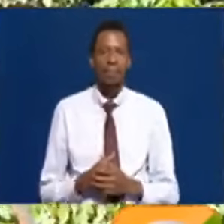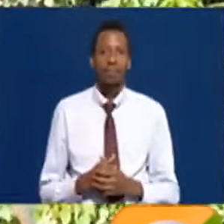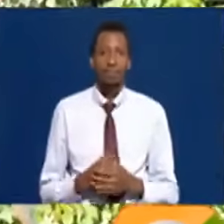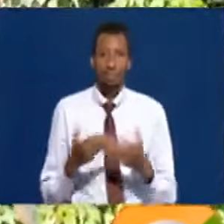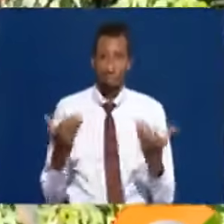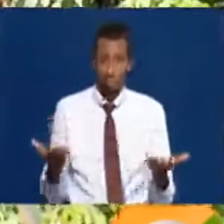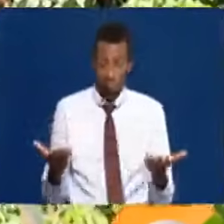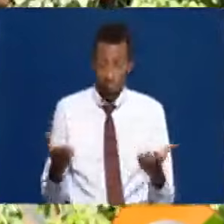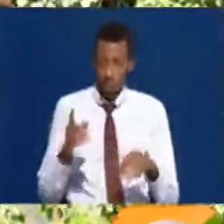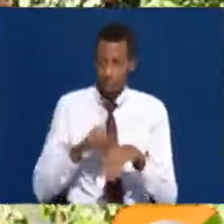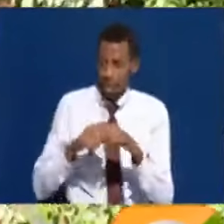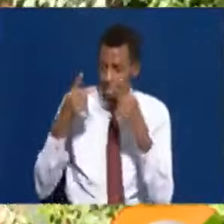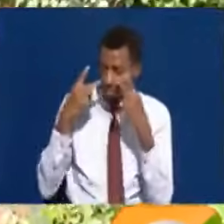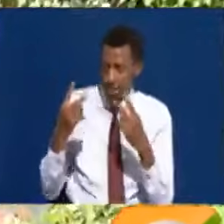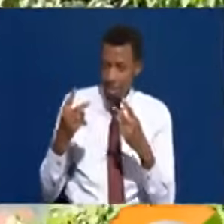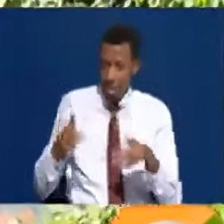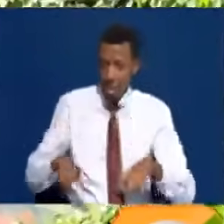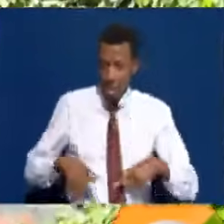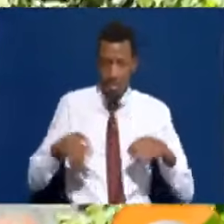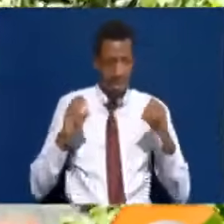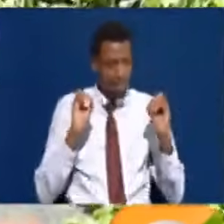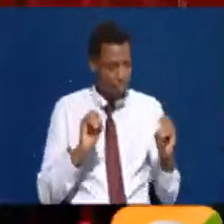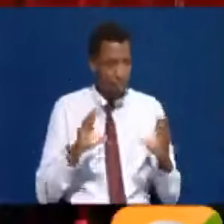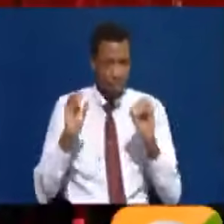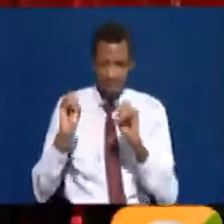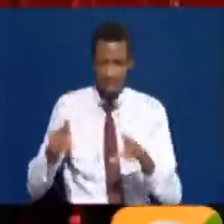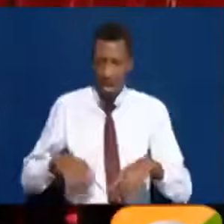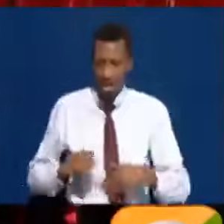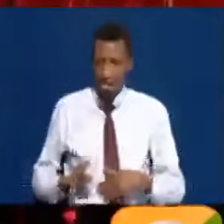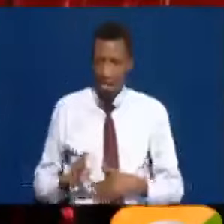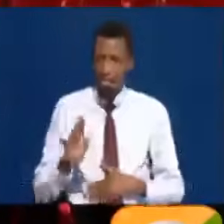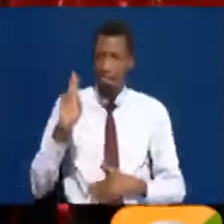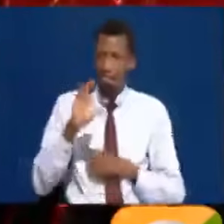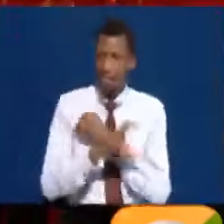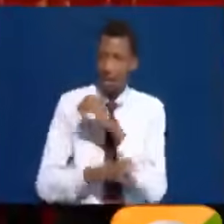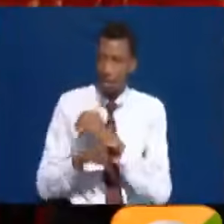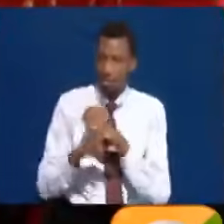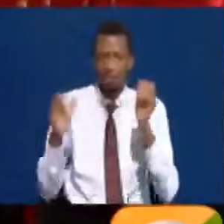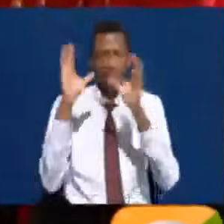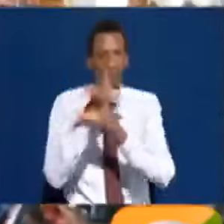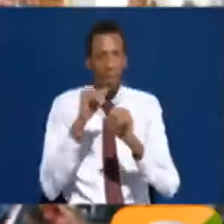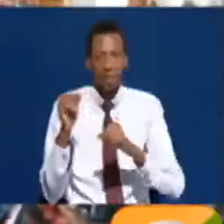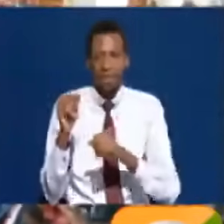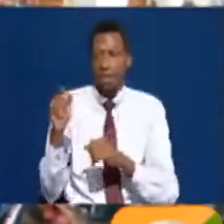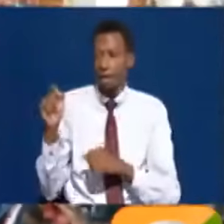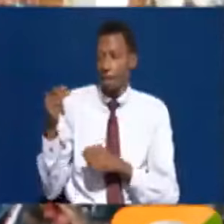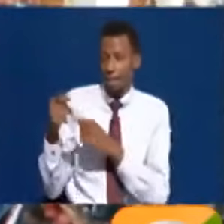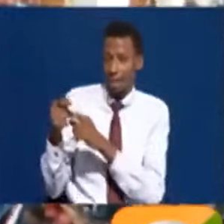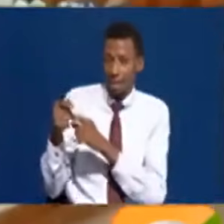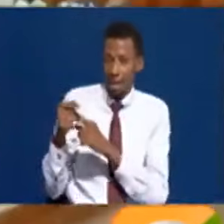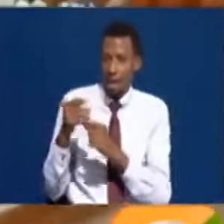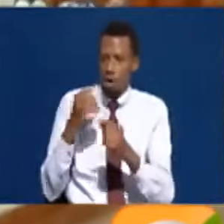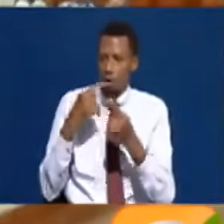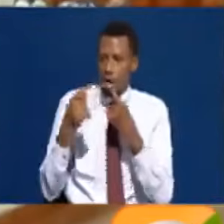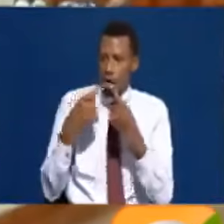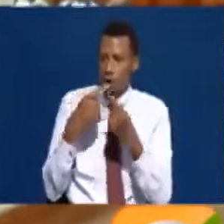In the face of the rising cost of living across the country, the president's State of the Nation address on Thursday offered perhaps the first glimpse of